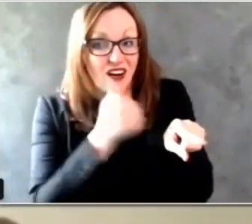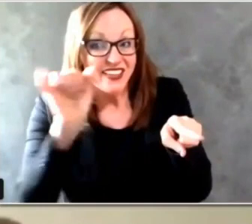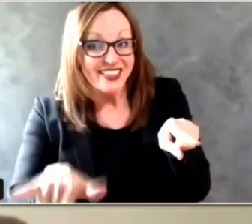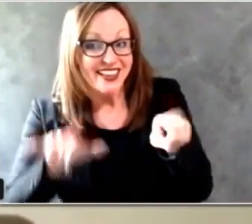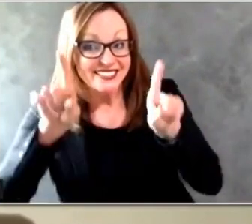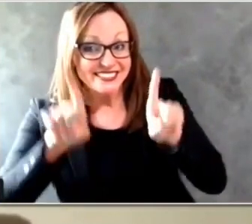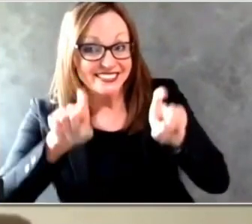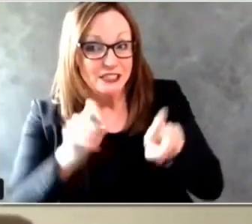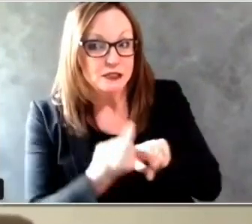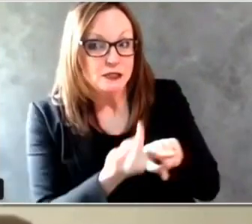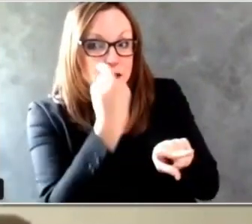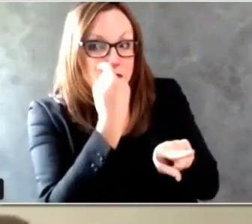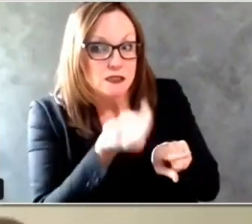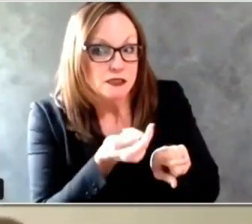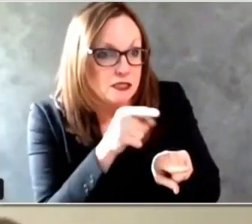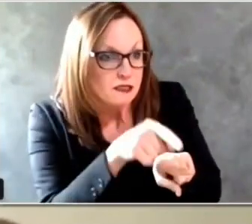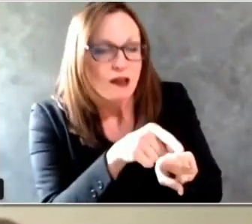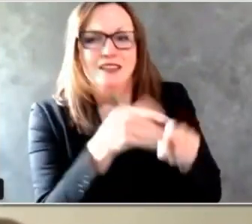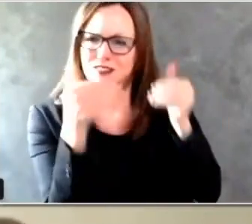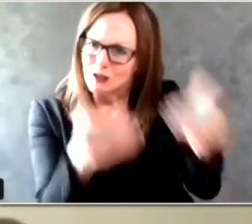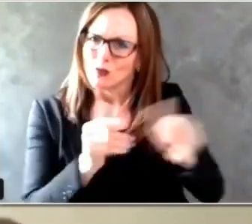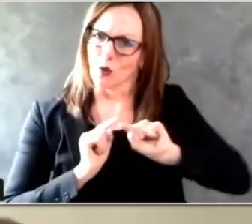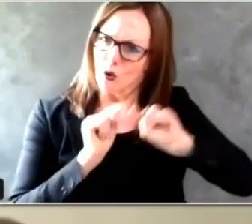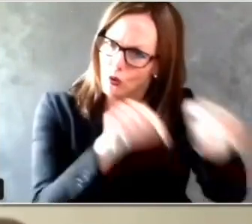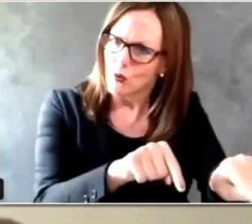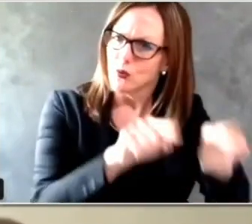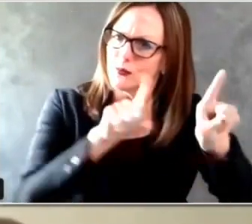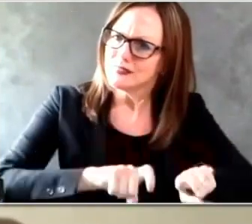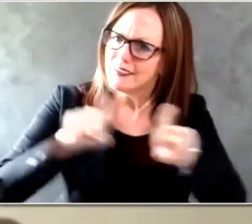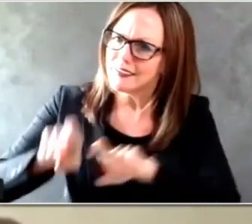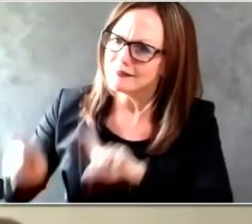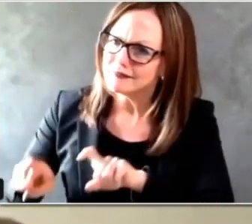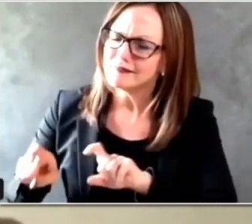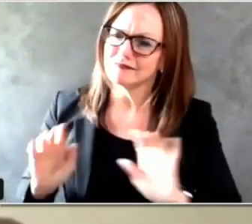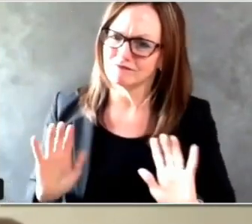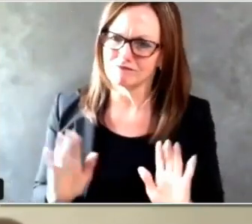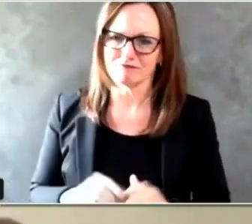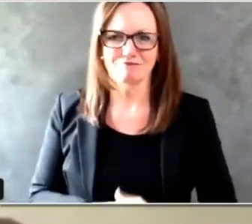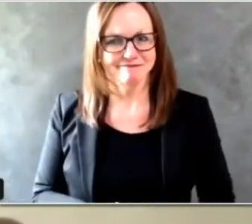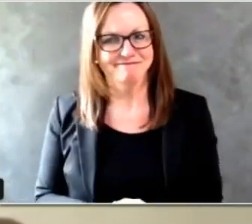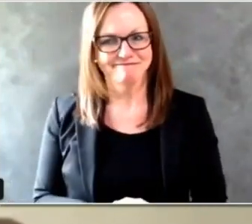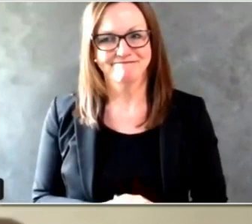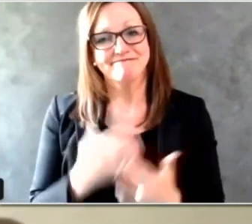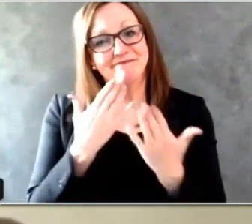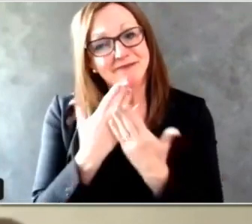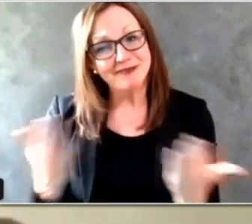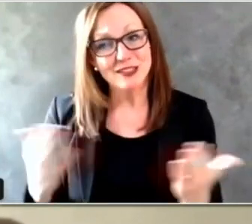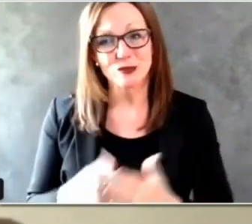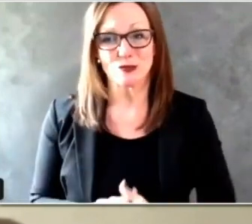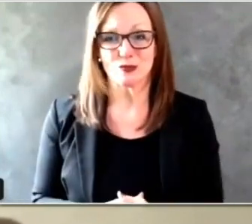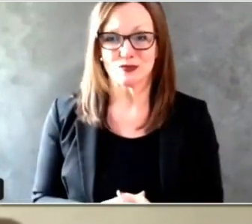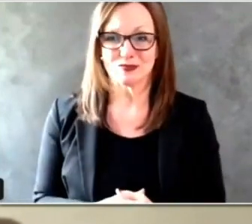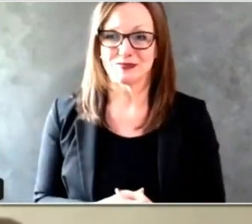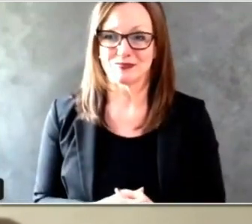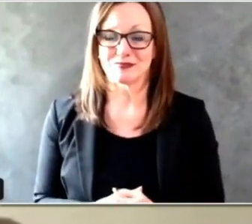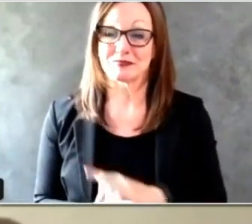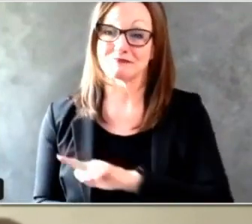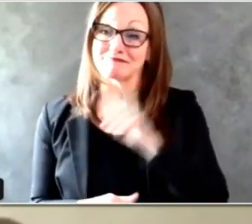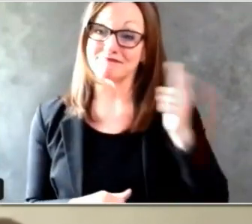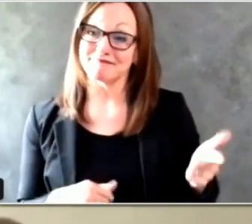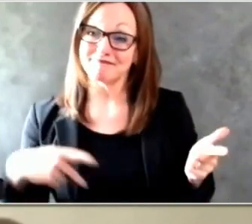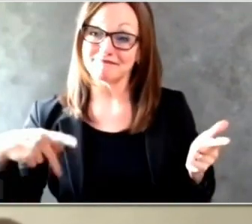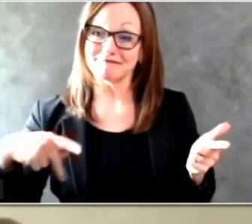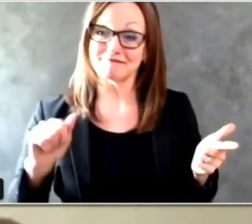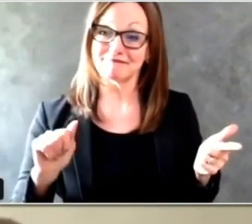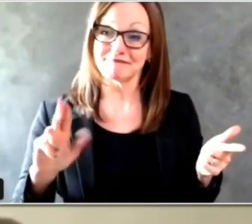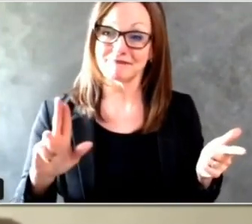Thanks, Stephanie. Good afternoon, ladies and gentlemen. I'm Major General Paul Knapp, Wisconsin's Adjutant General. It's always a pleasure to join